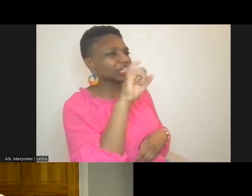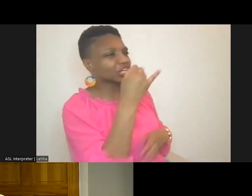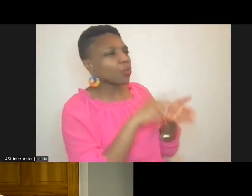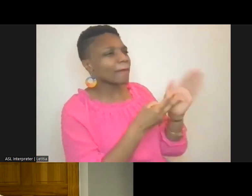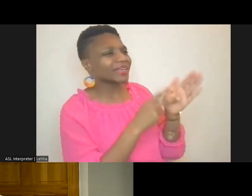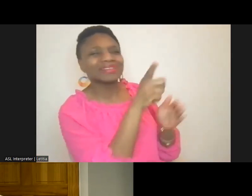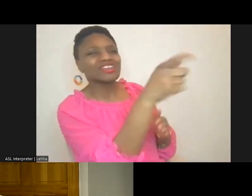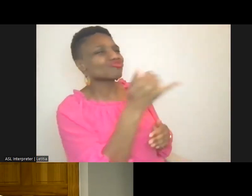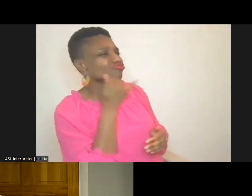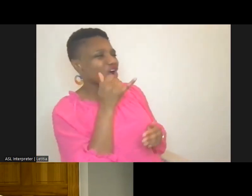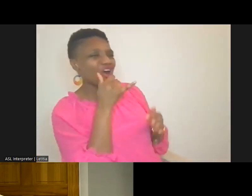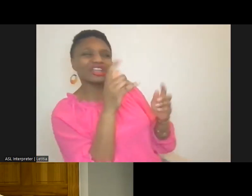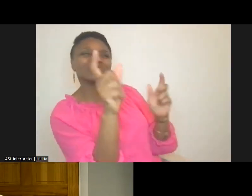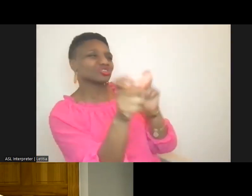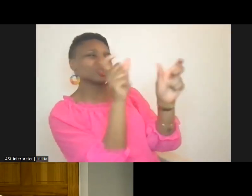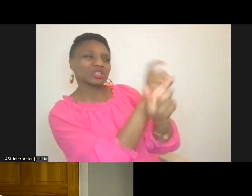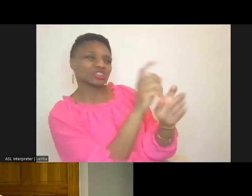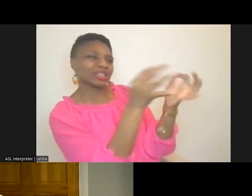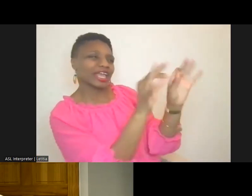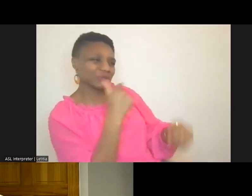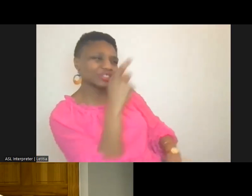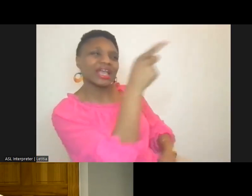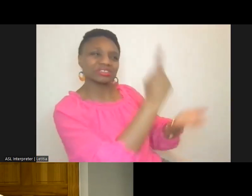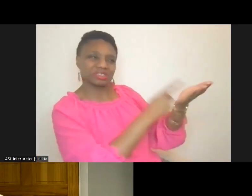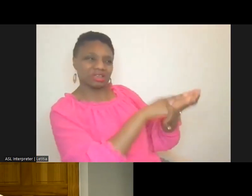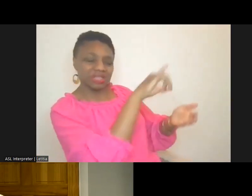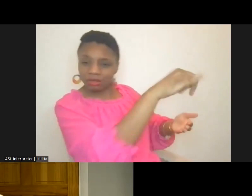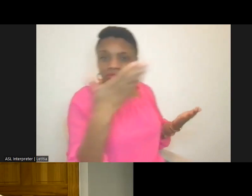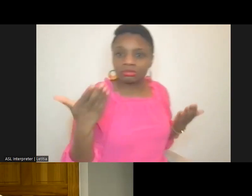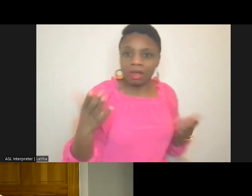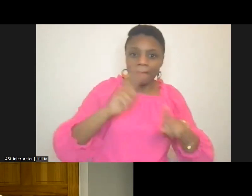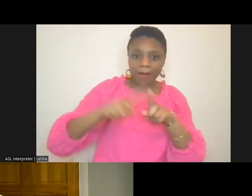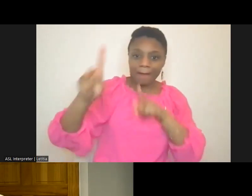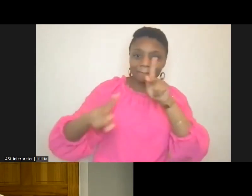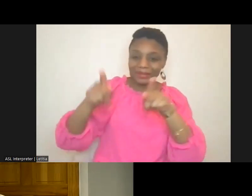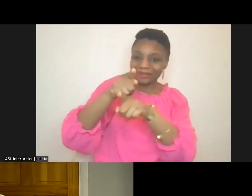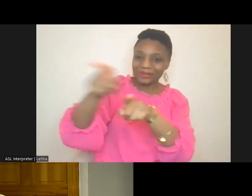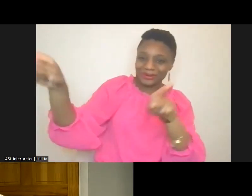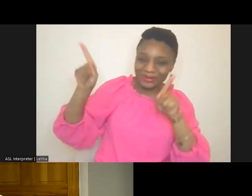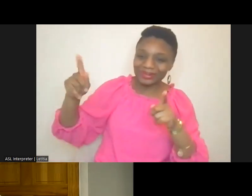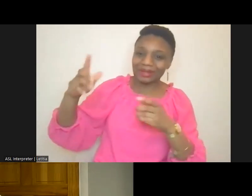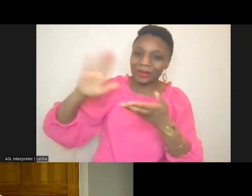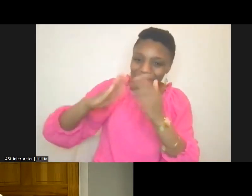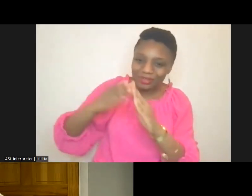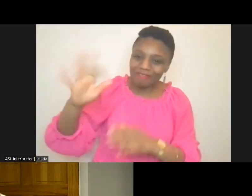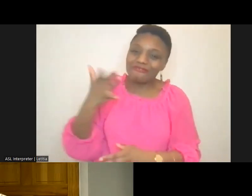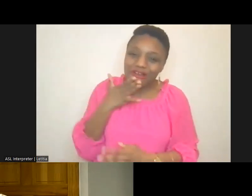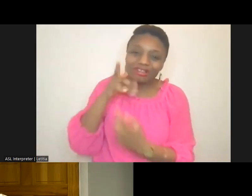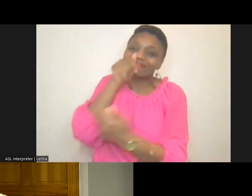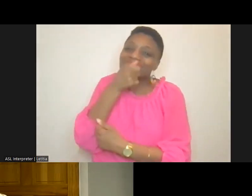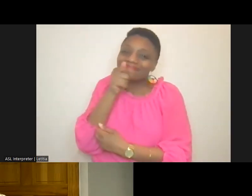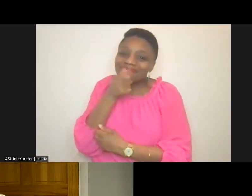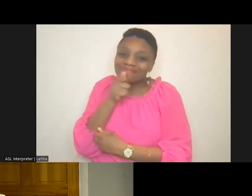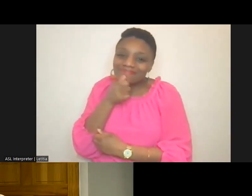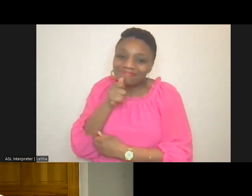the issues are is this environmental hazards are being placed in low-income communities and communities of color, and the devil is